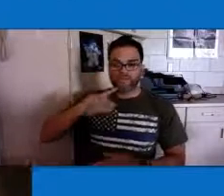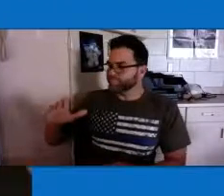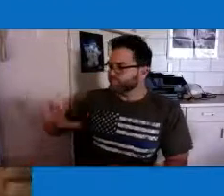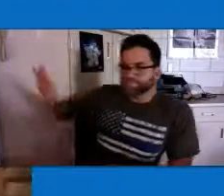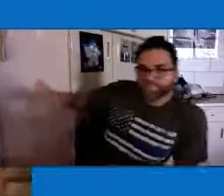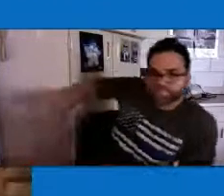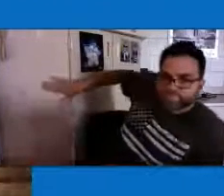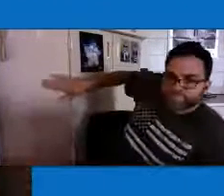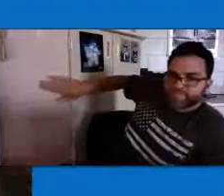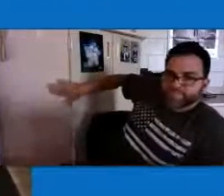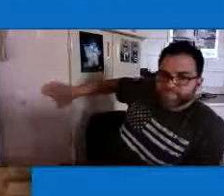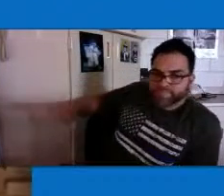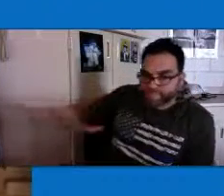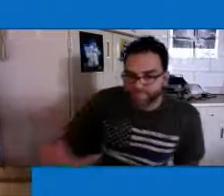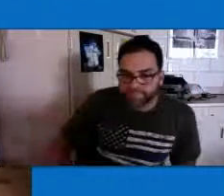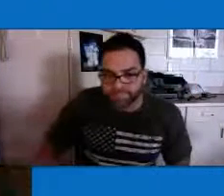Sound,